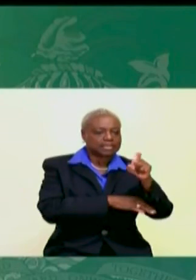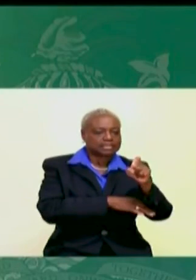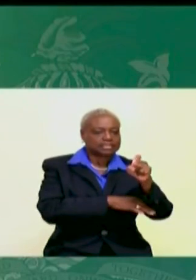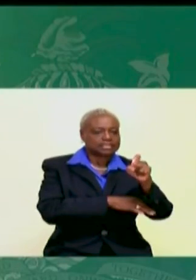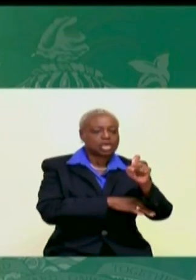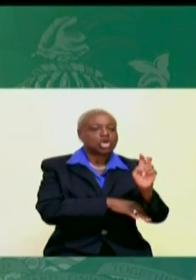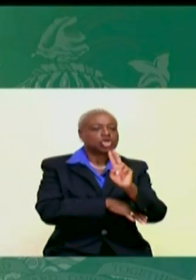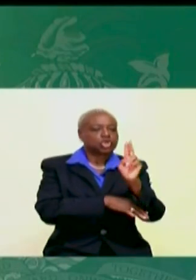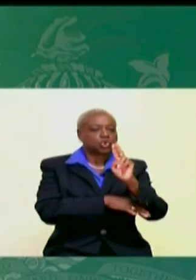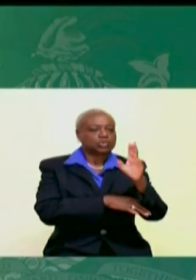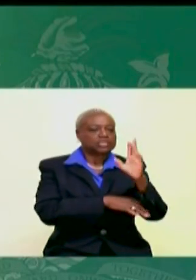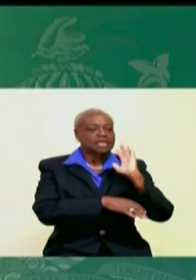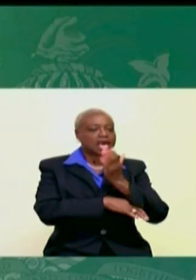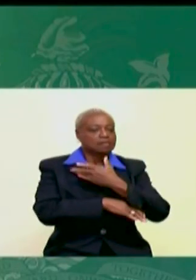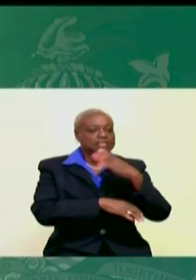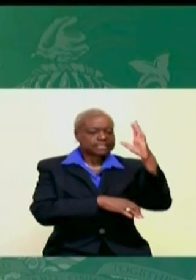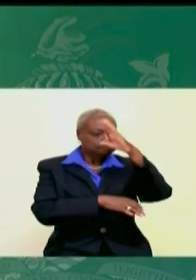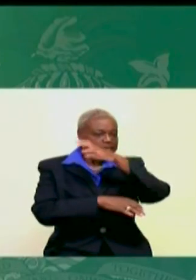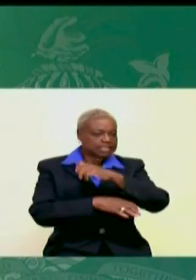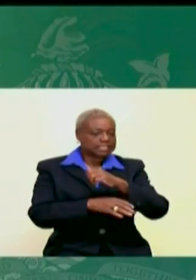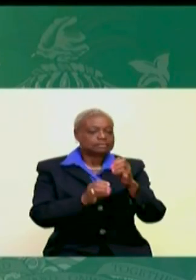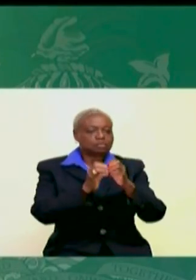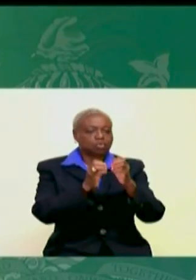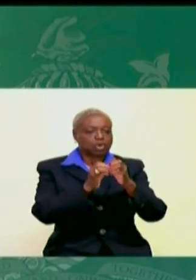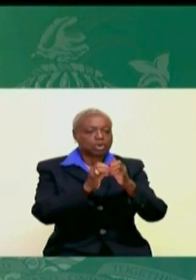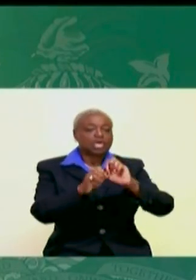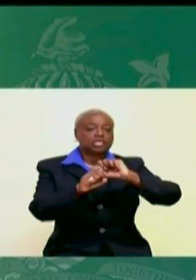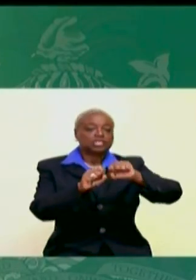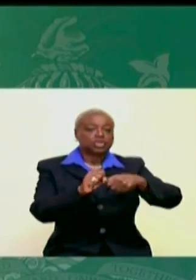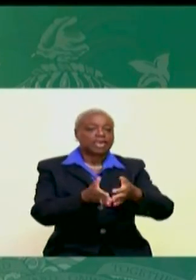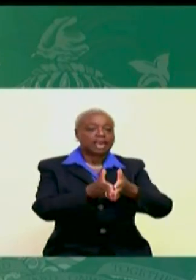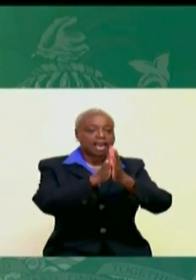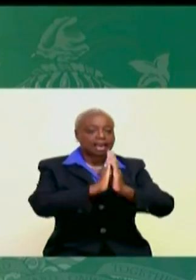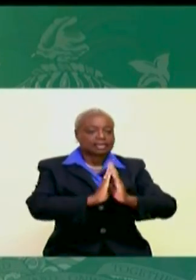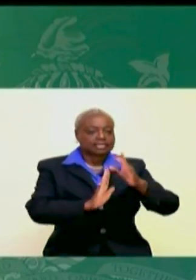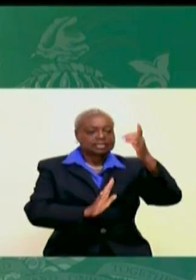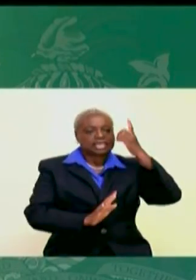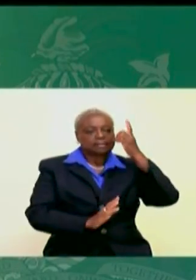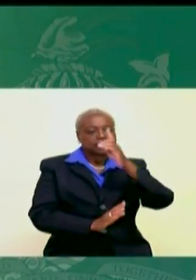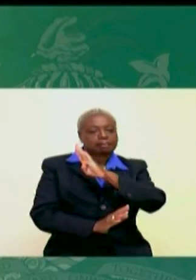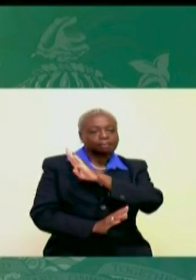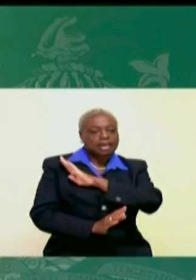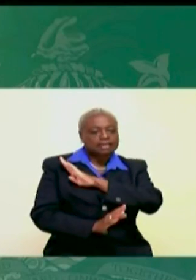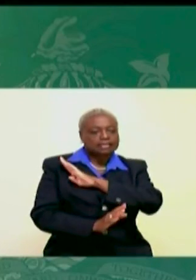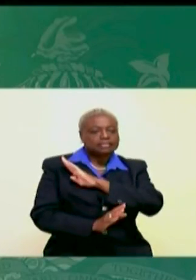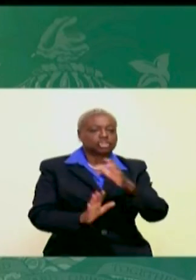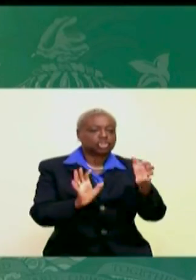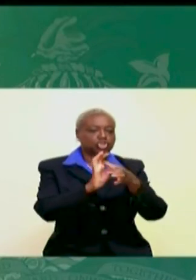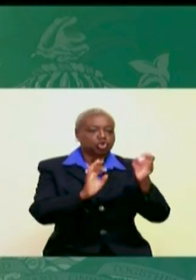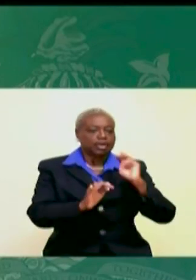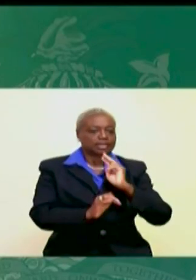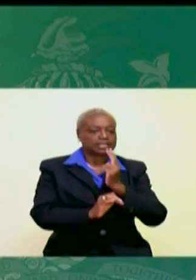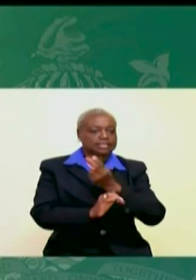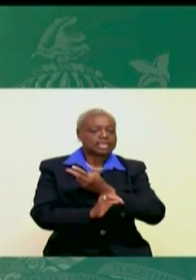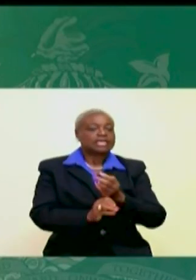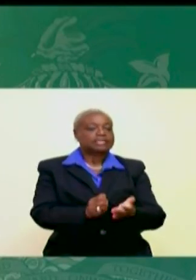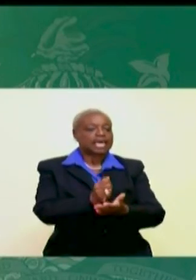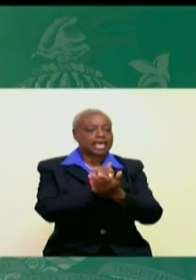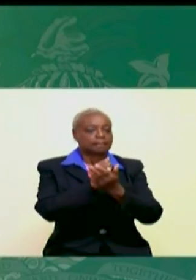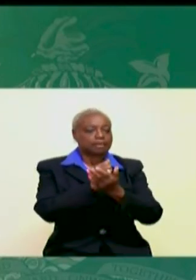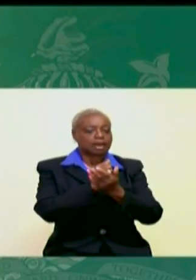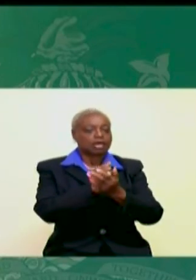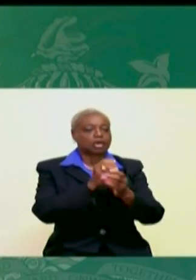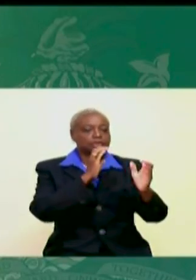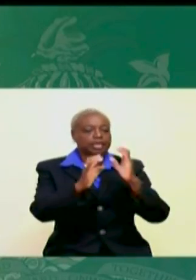Debbie Bartlett to join us to help us develop a communications program that would help us reach more children.